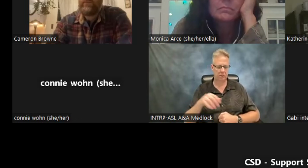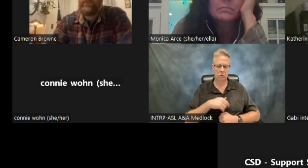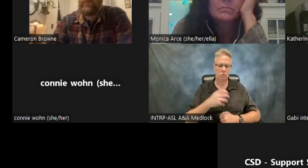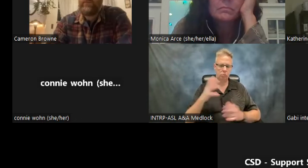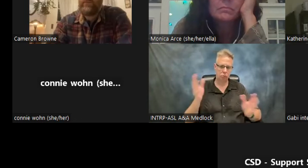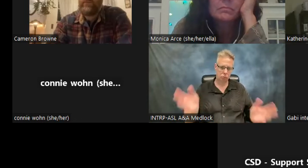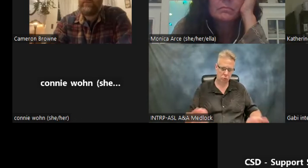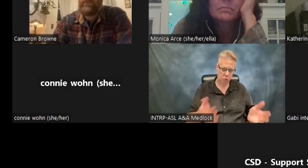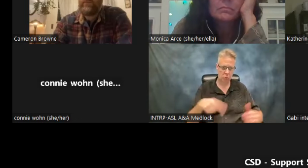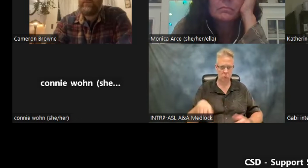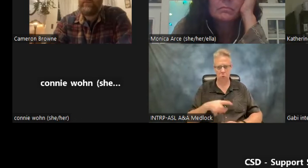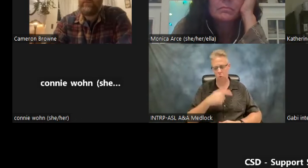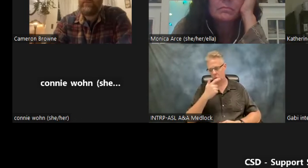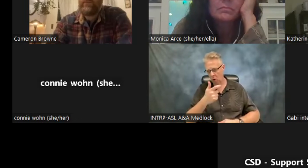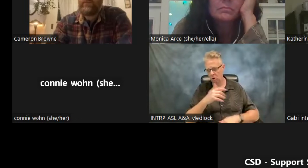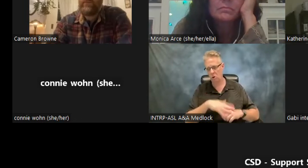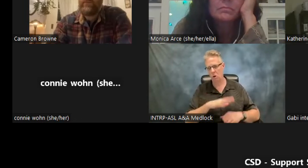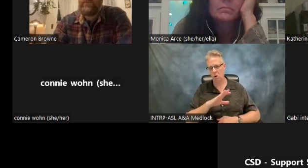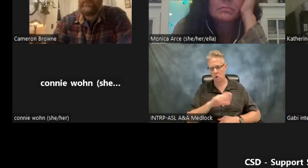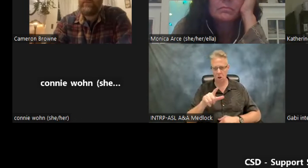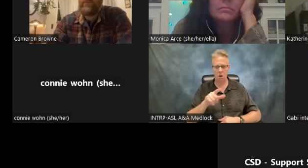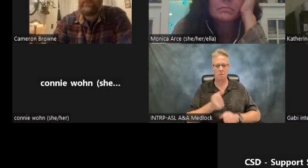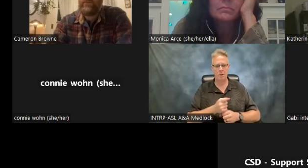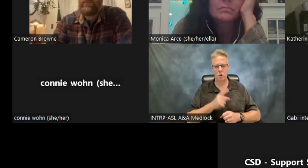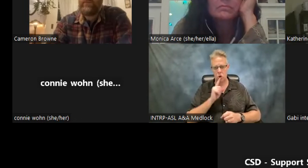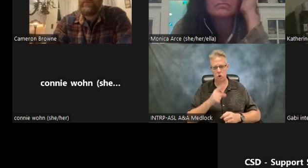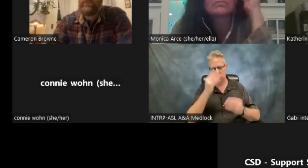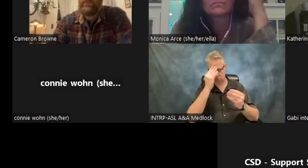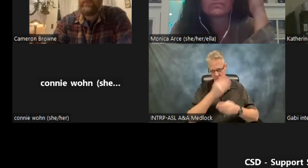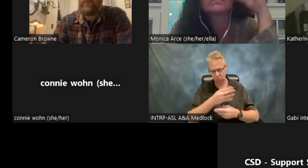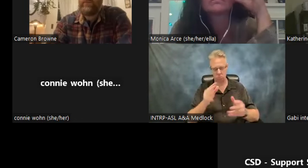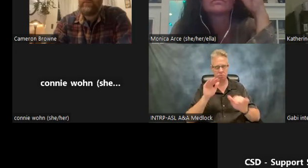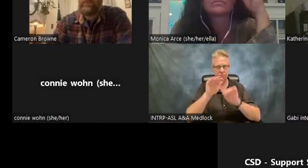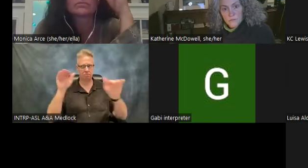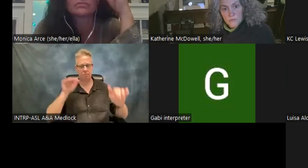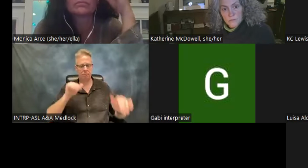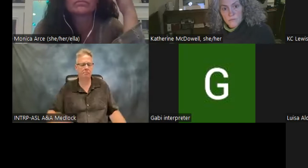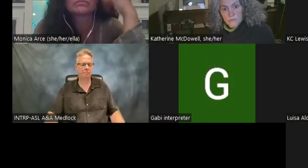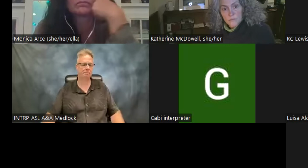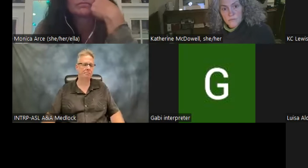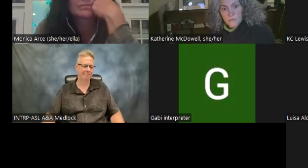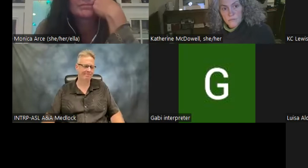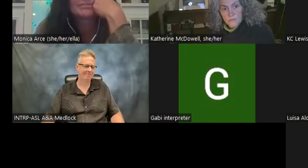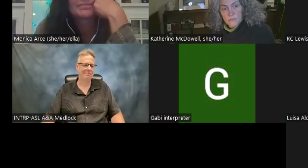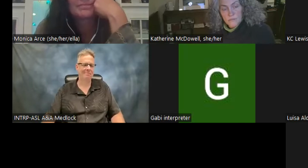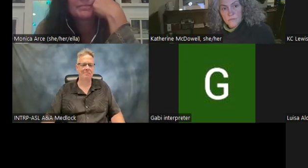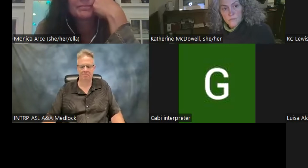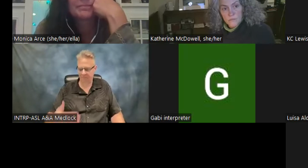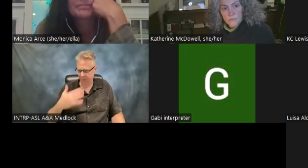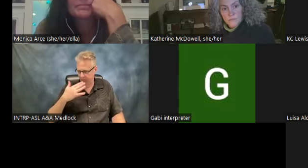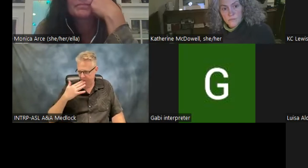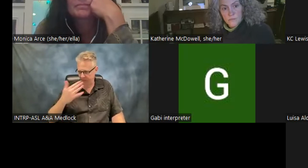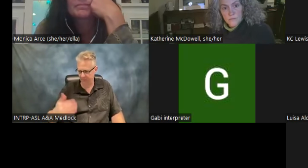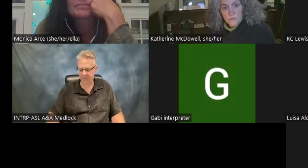everybody watching, everybody on the call, and everyone watching to help circulate that position widely. Thanks. Thank you,